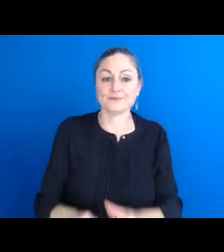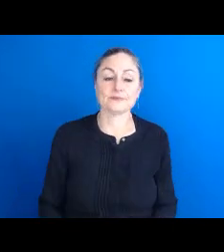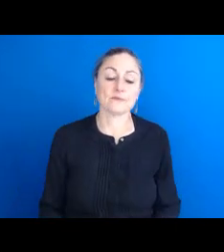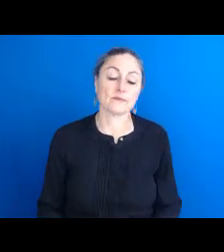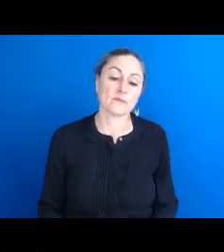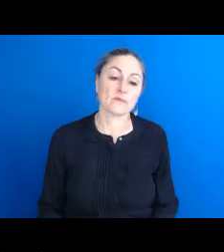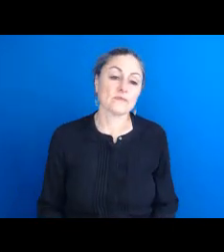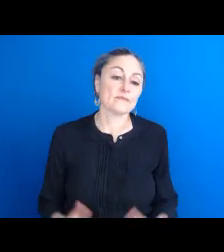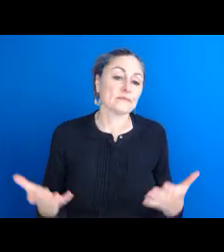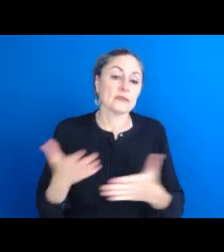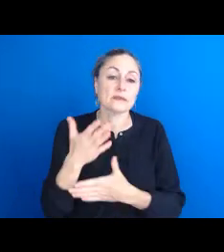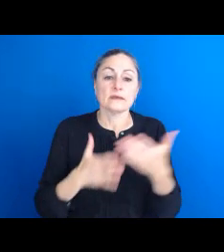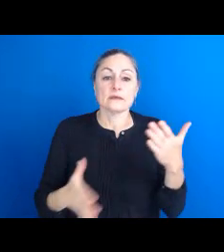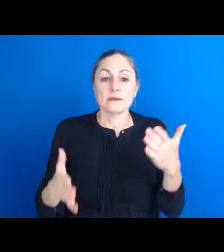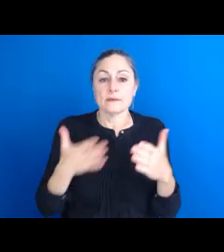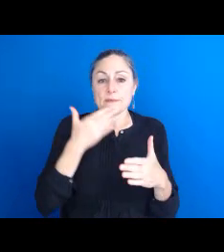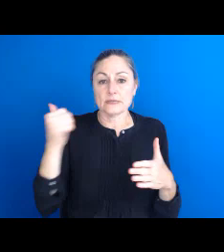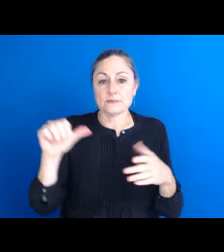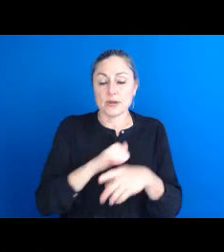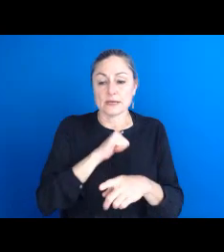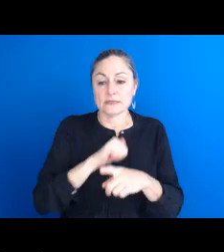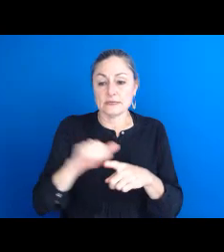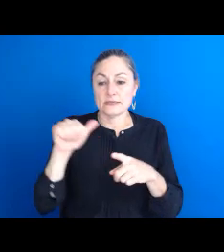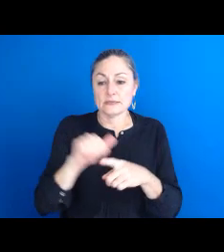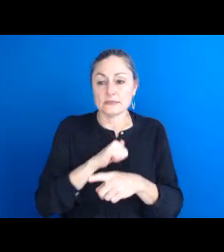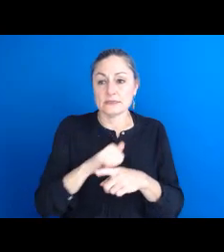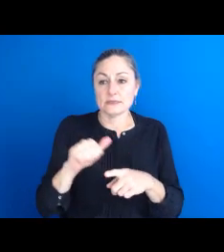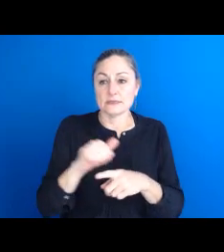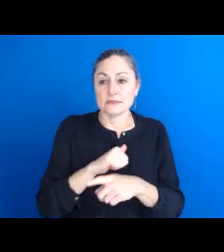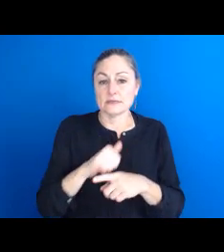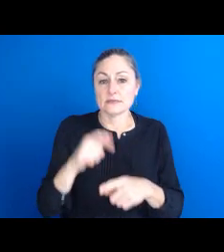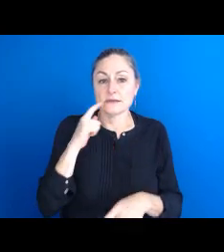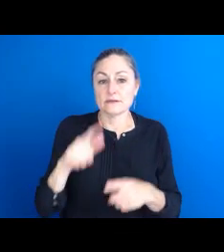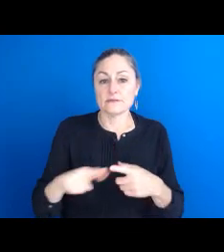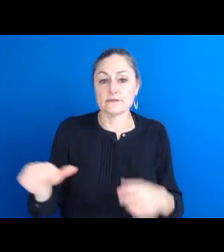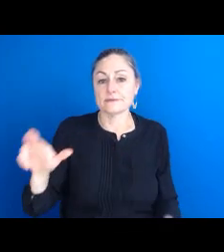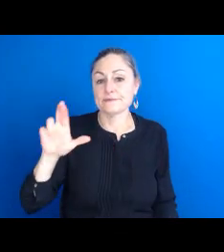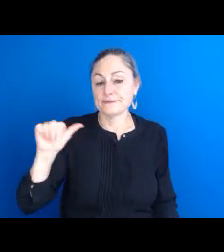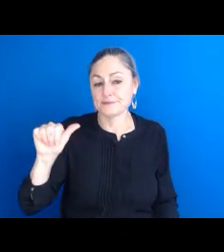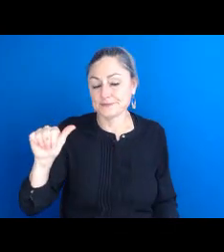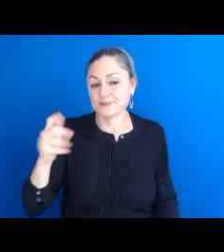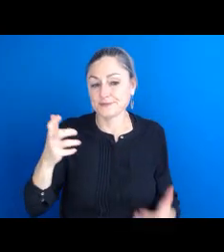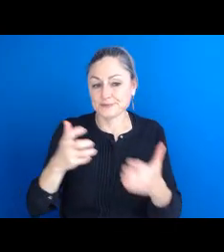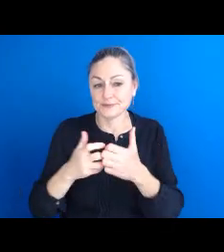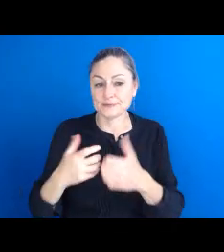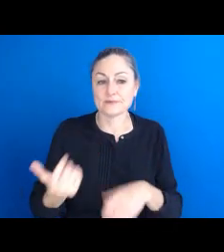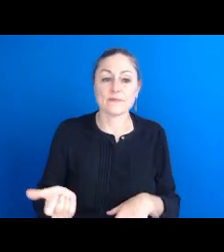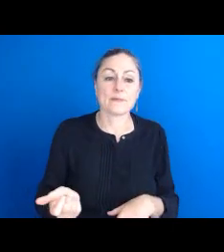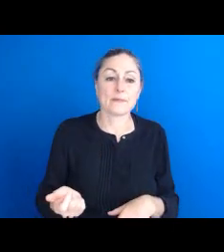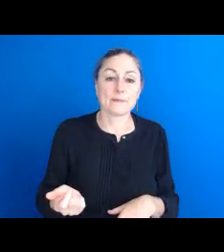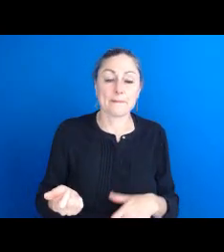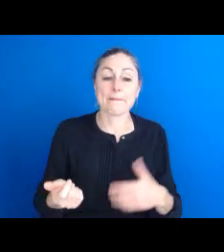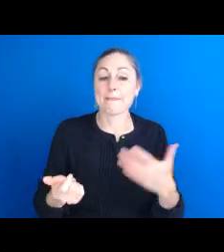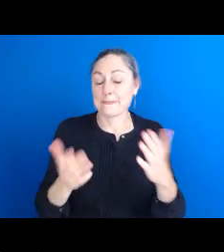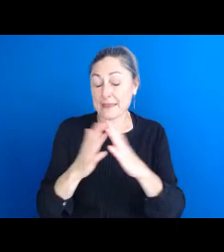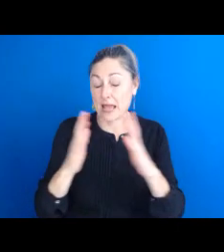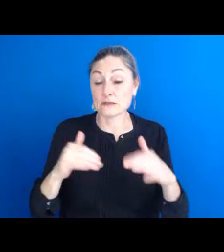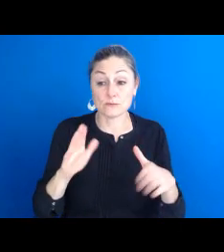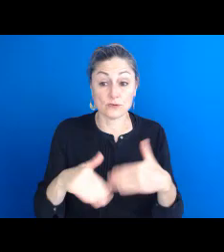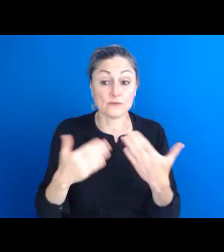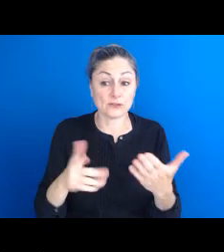So what are some best practices for reasonable accommodation requests, such as assistance animals? Well, a housing provider should have